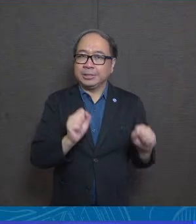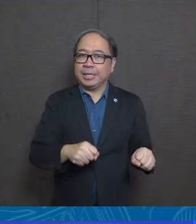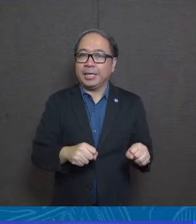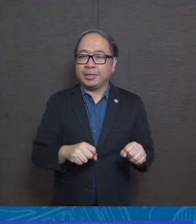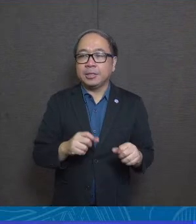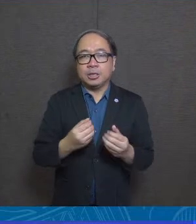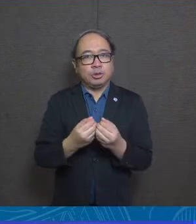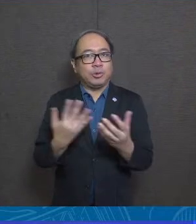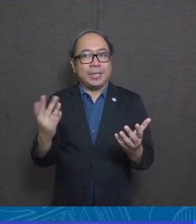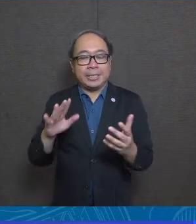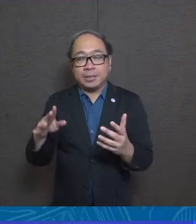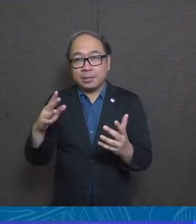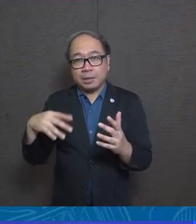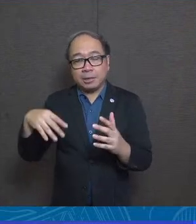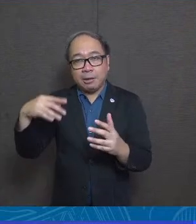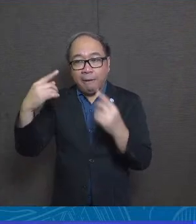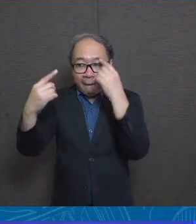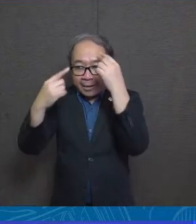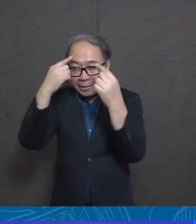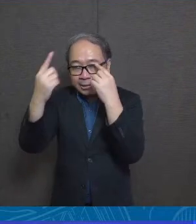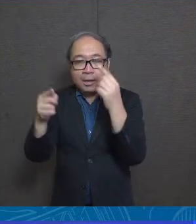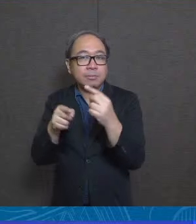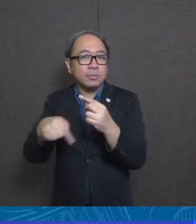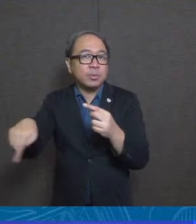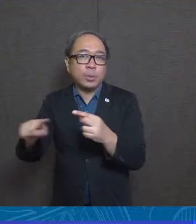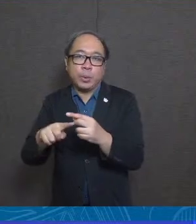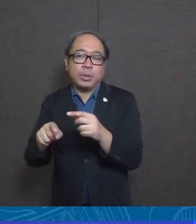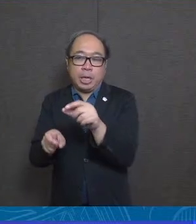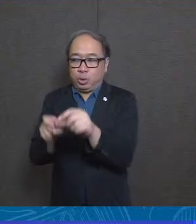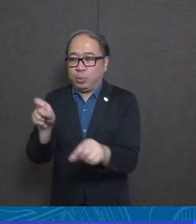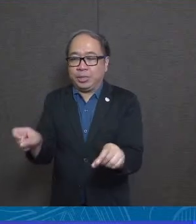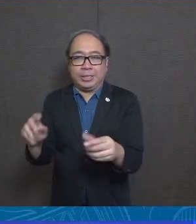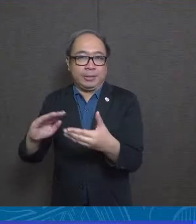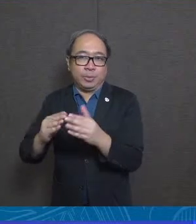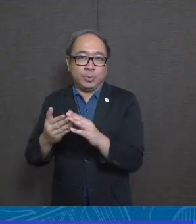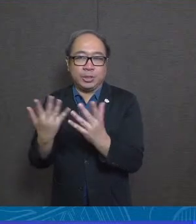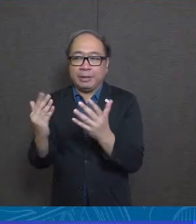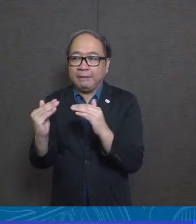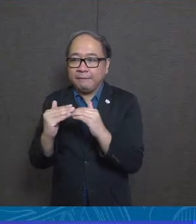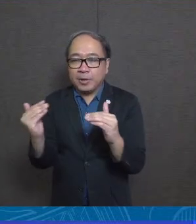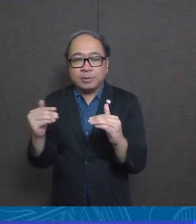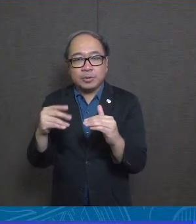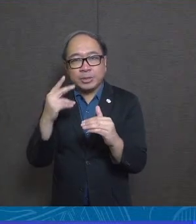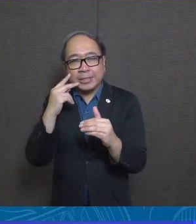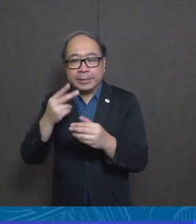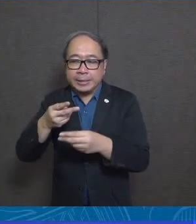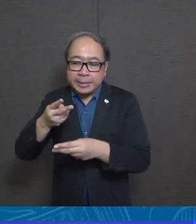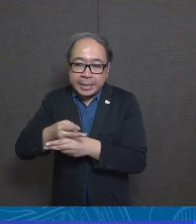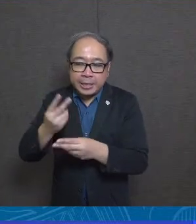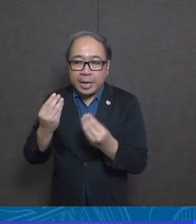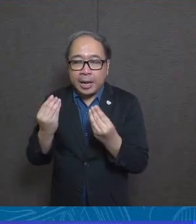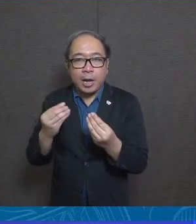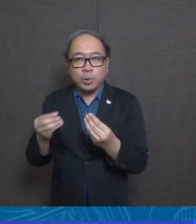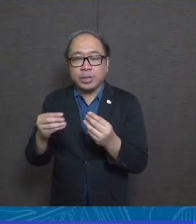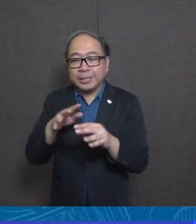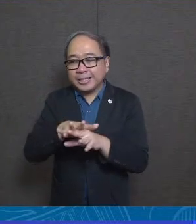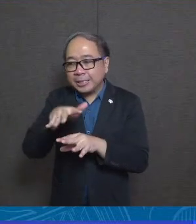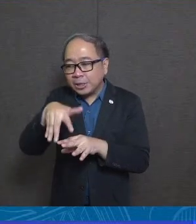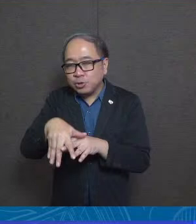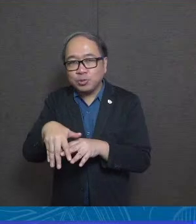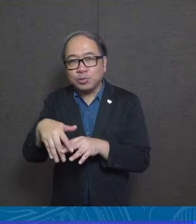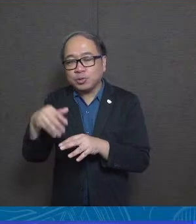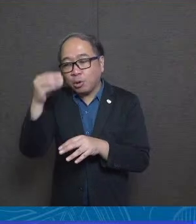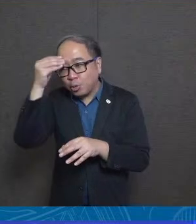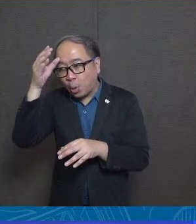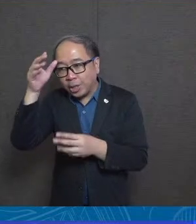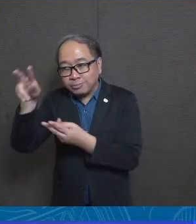They should come from the communities based on what they need. Fair principles, care principles about use of indigenous knowledge,